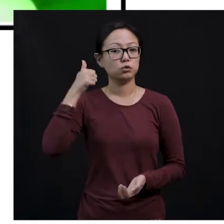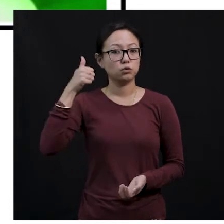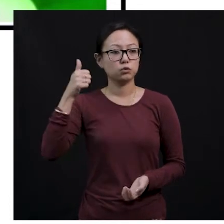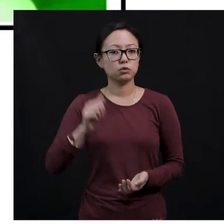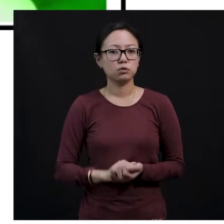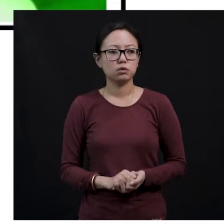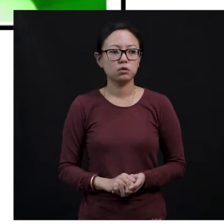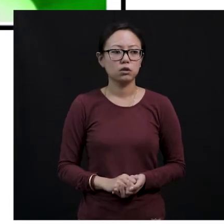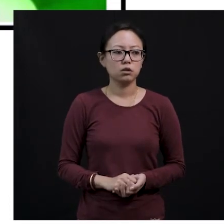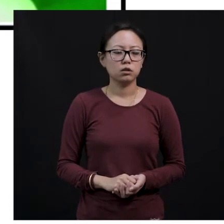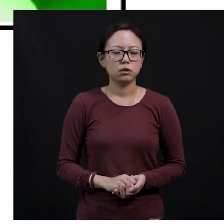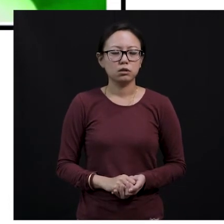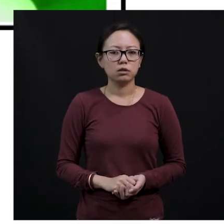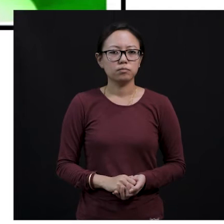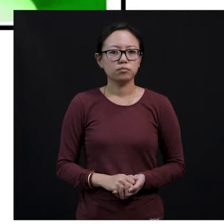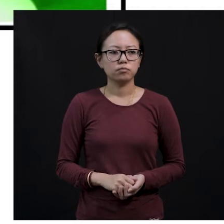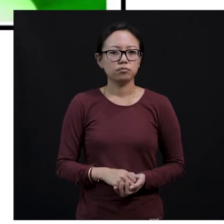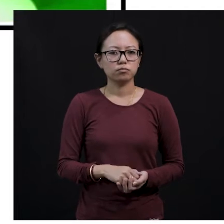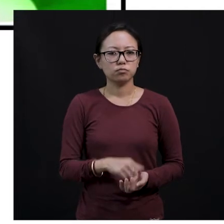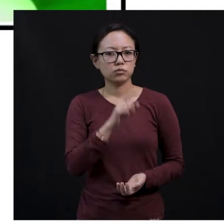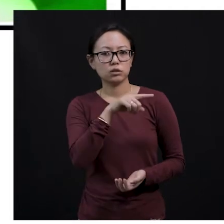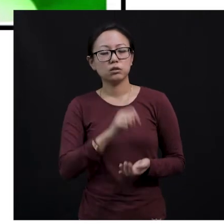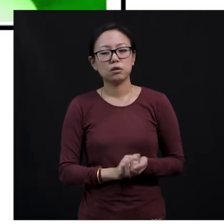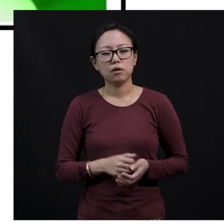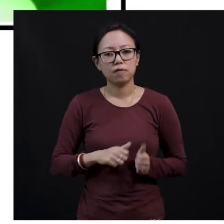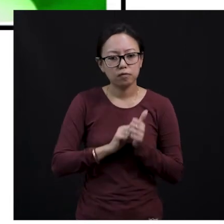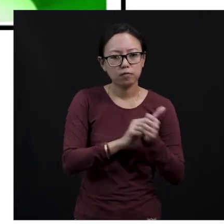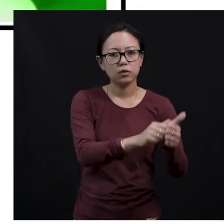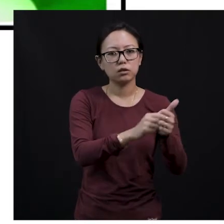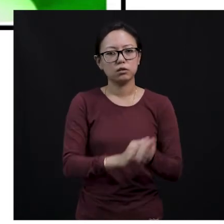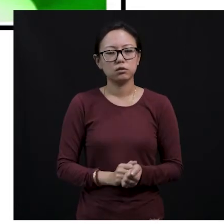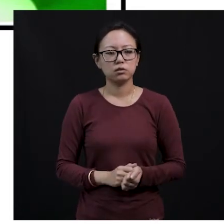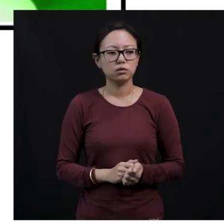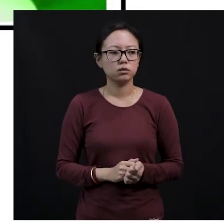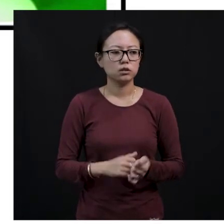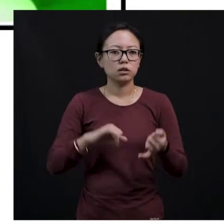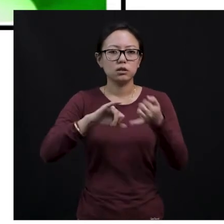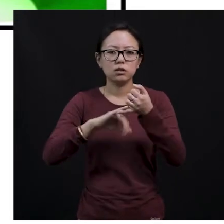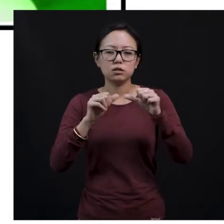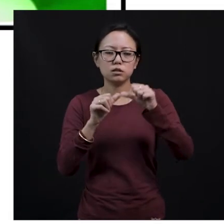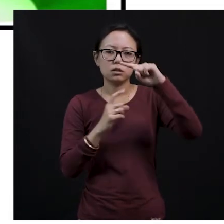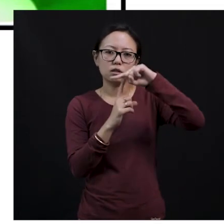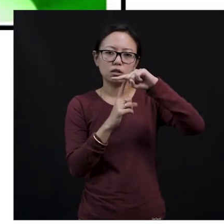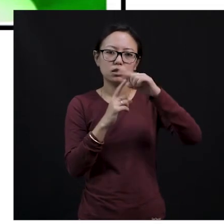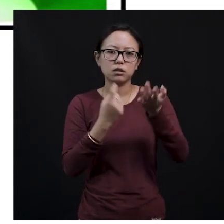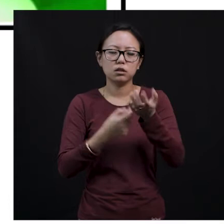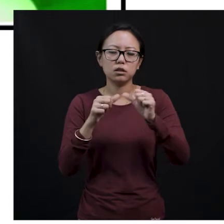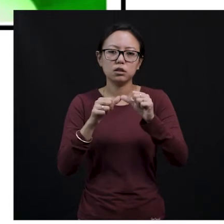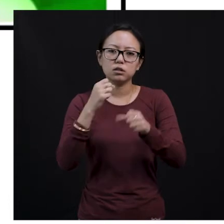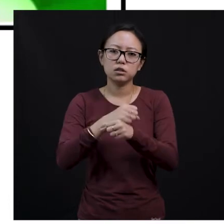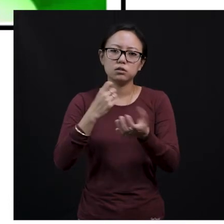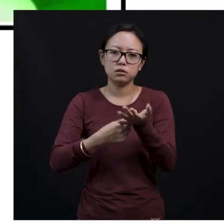of Satyagraha. Satyagraha means that you follow the path of truth always. He was the first one to